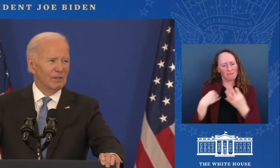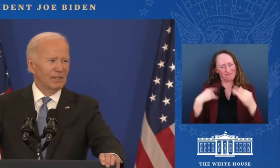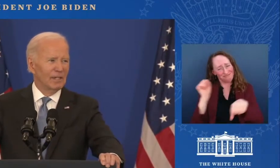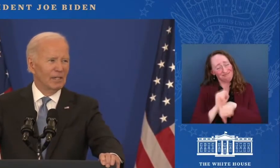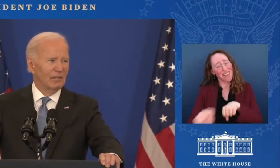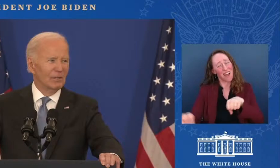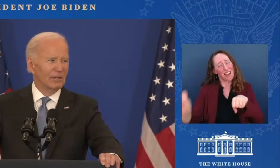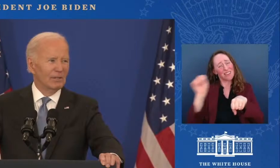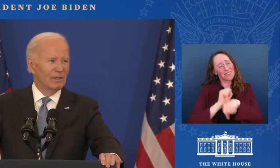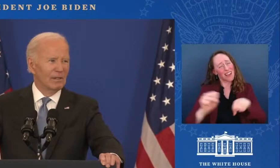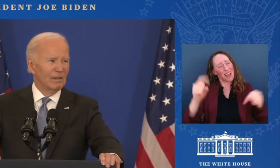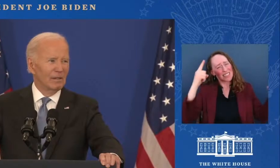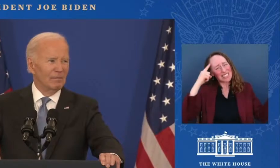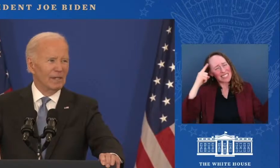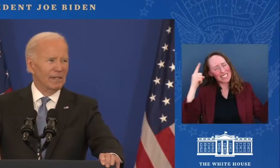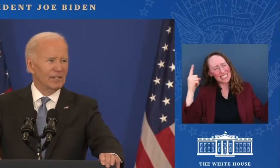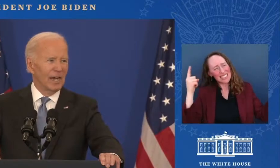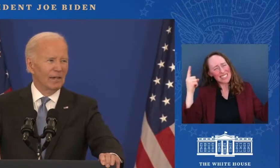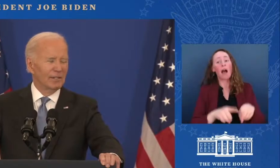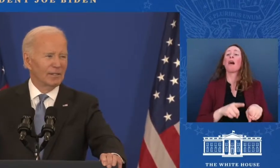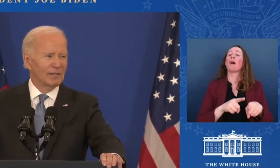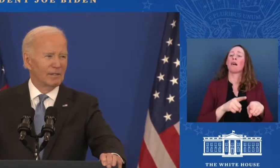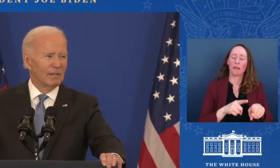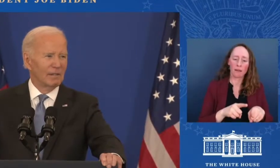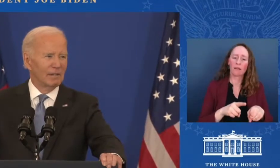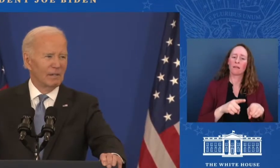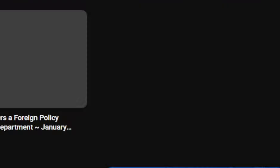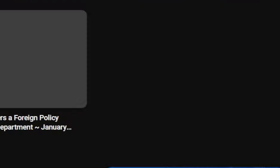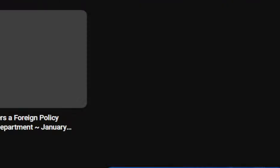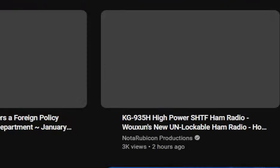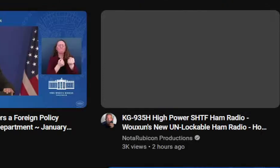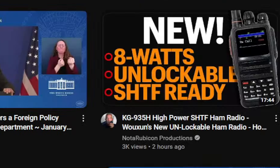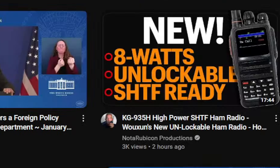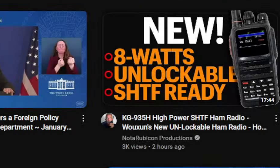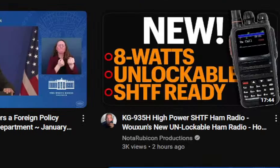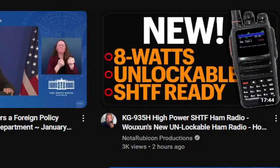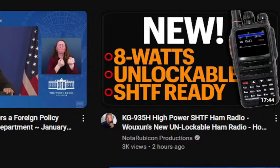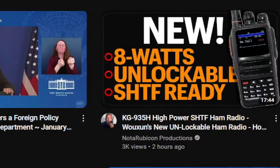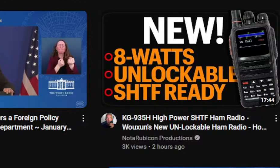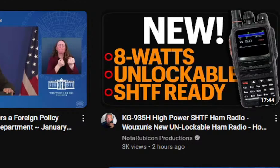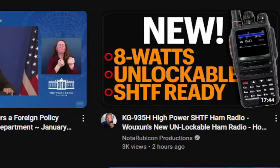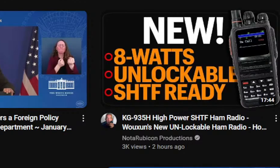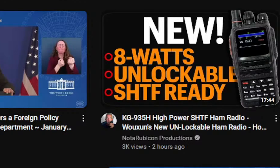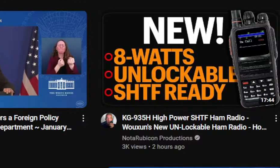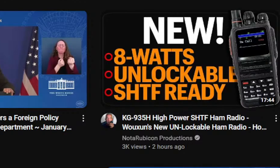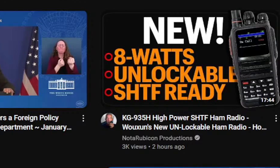And as we deal with immediate challenges, my